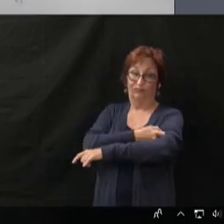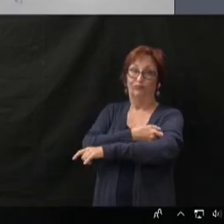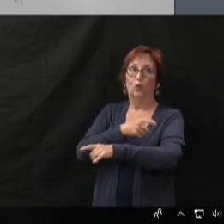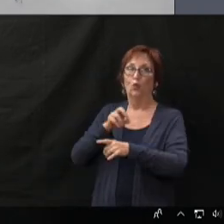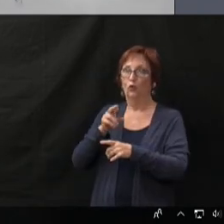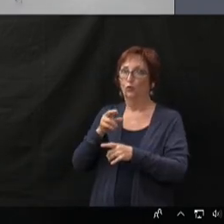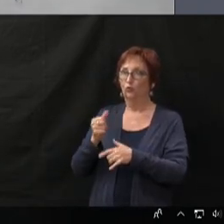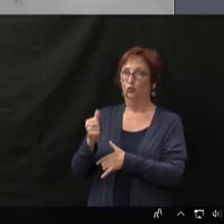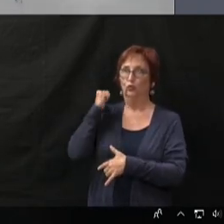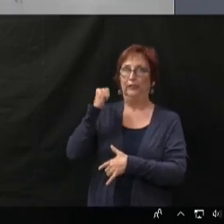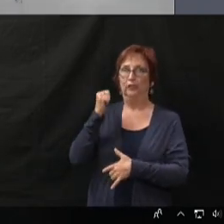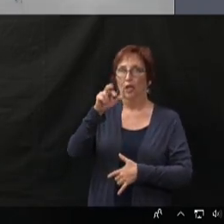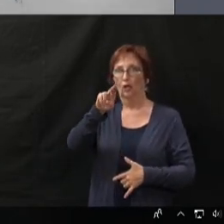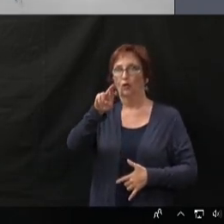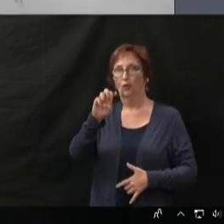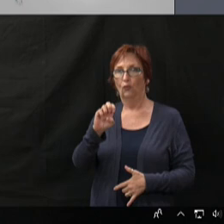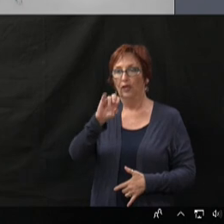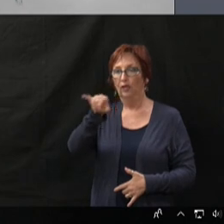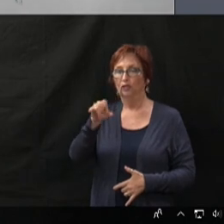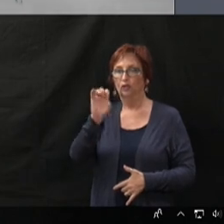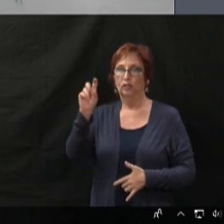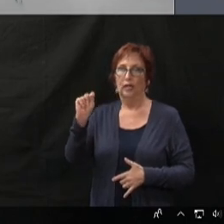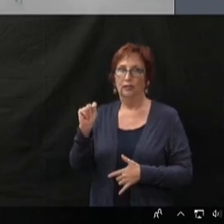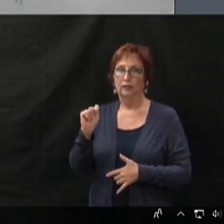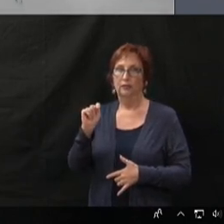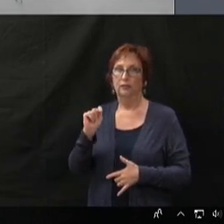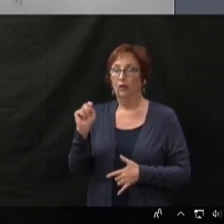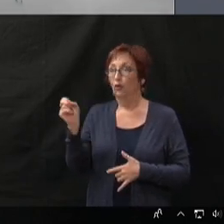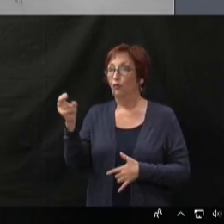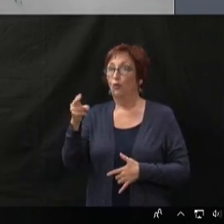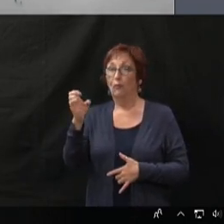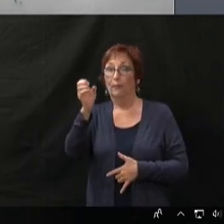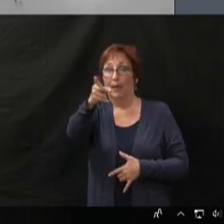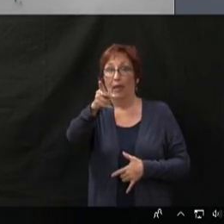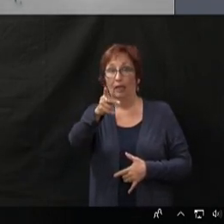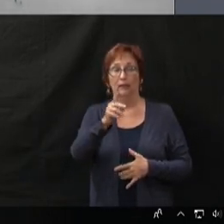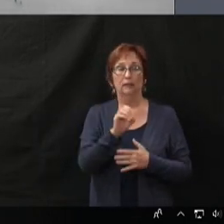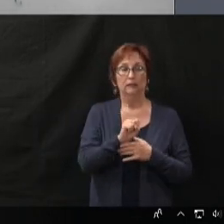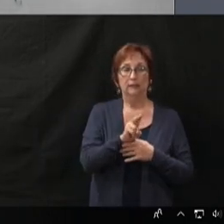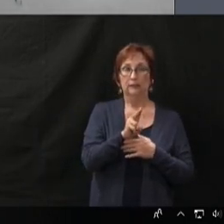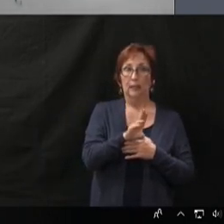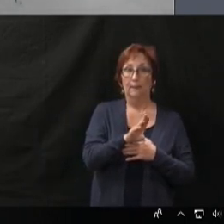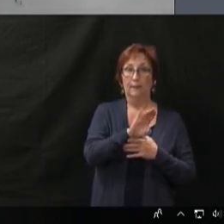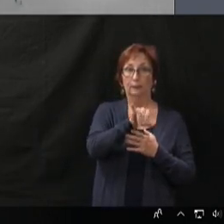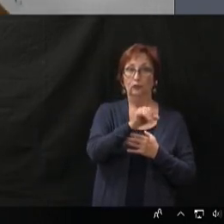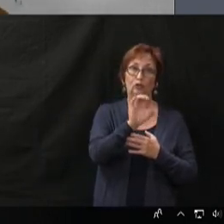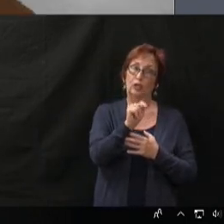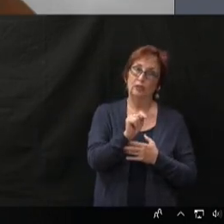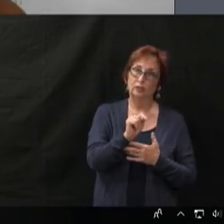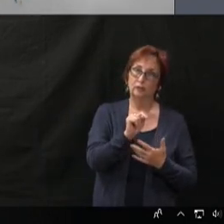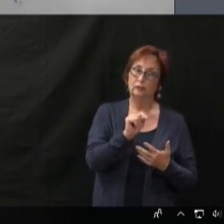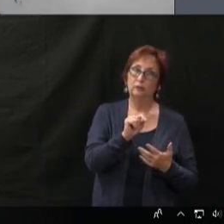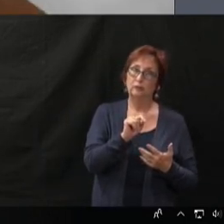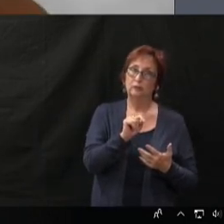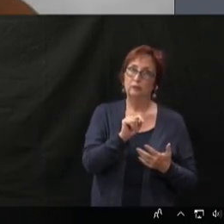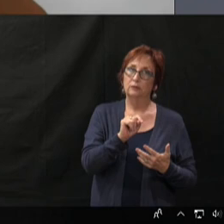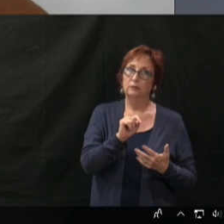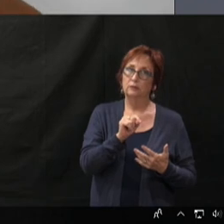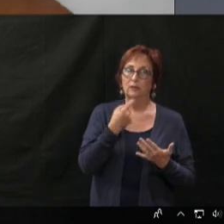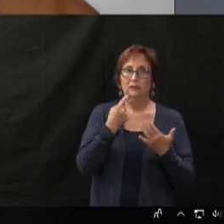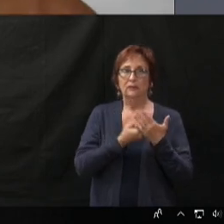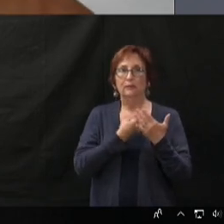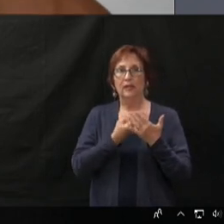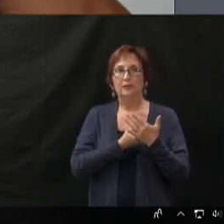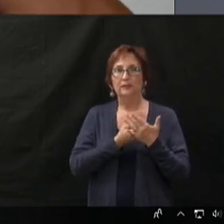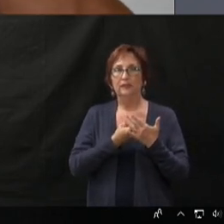reject, throw back. Subject, and I don't think we did subject. Subject, sometimes it's